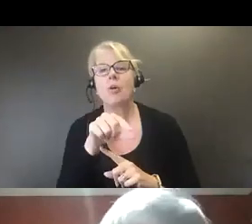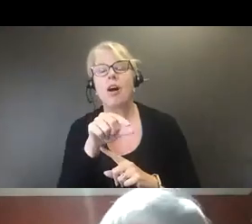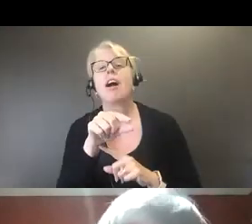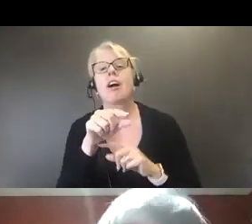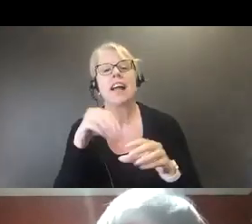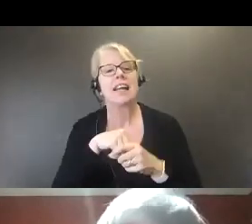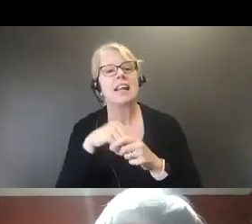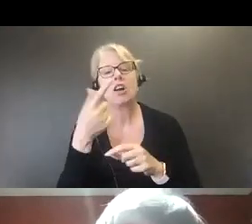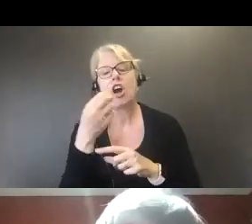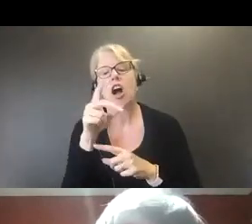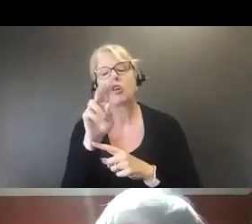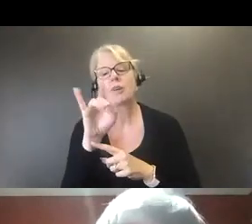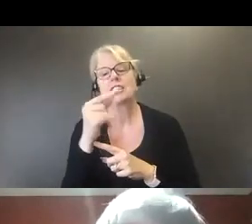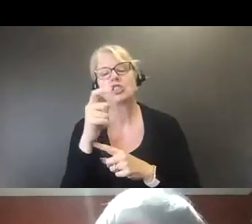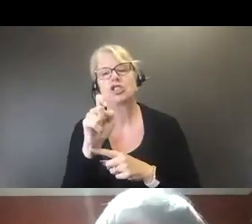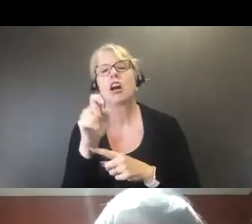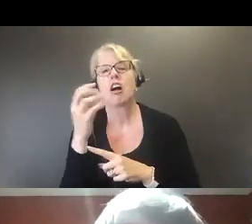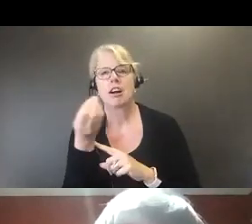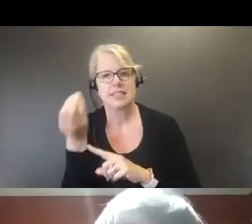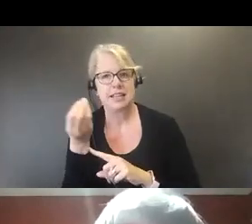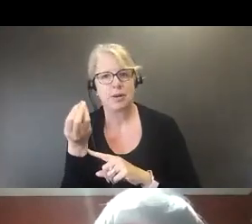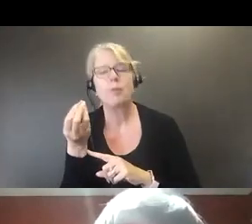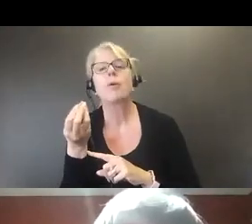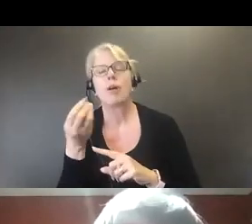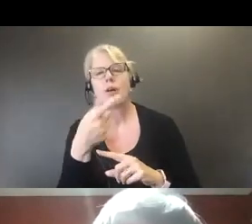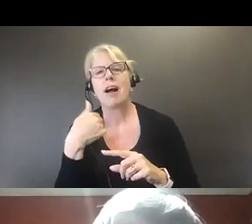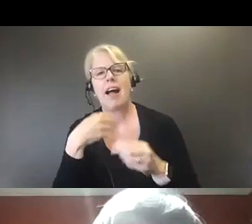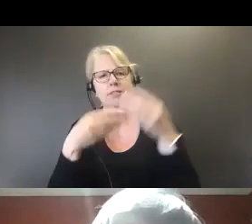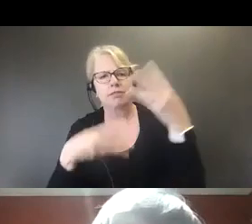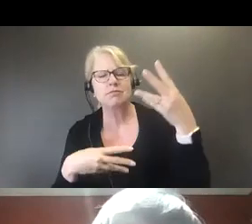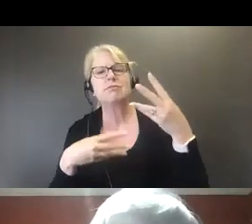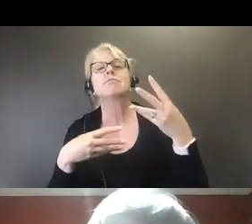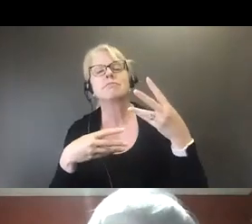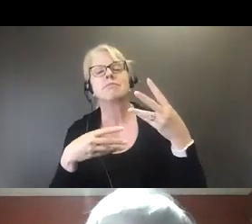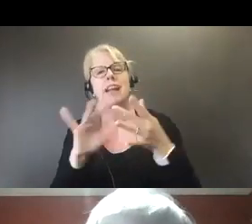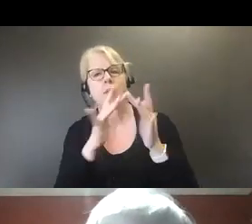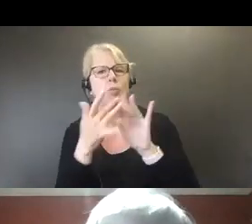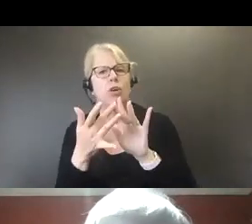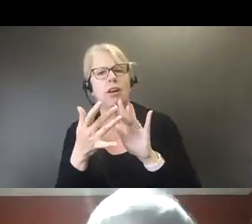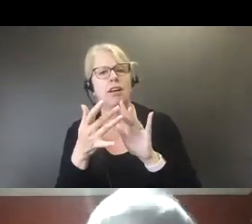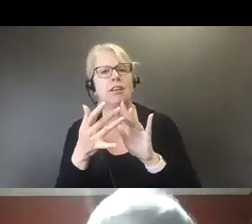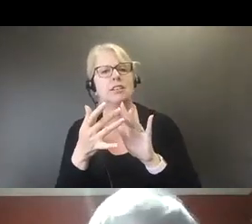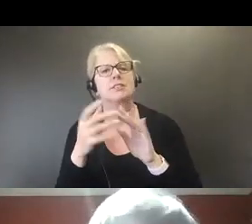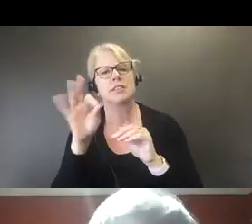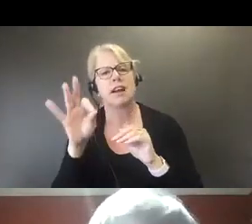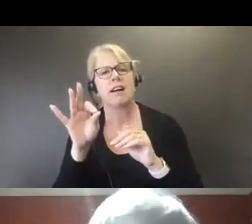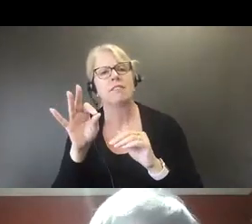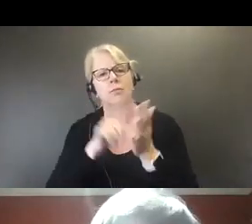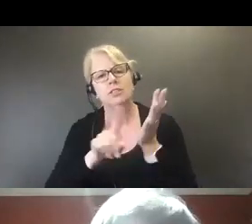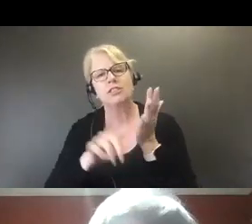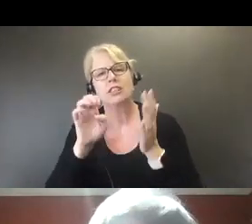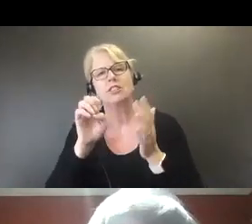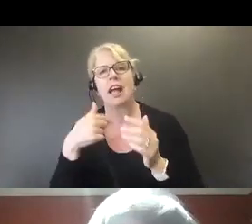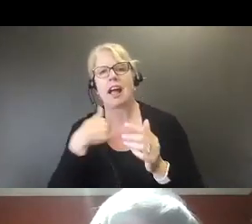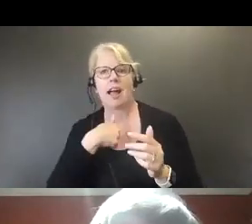Ontario. And they house a network of rural health researchers. If you noticed at my introduction, I am their research